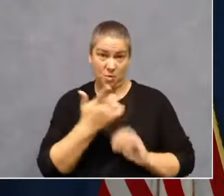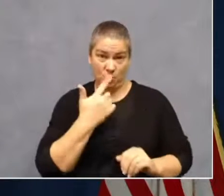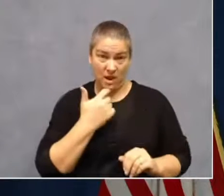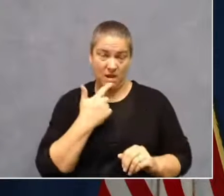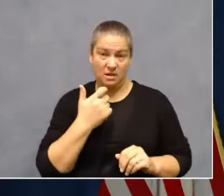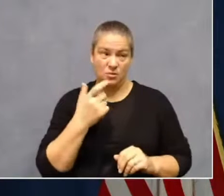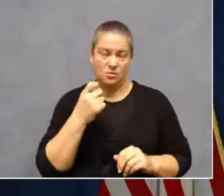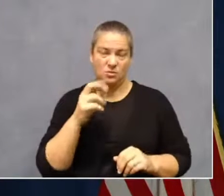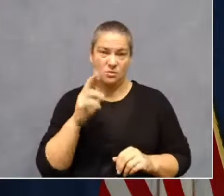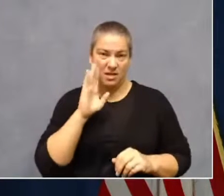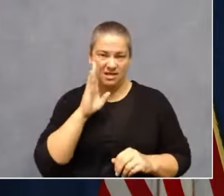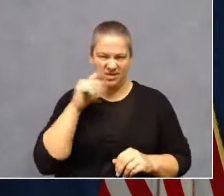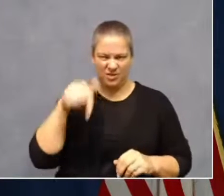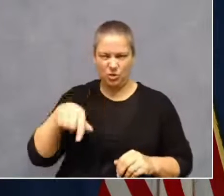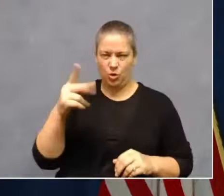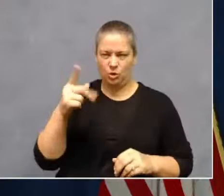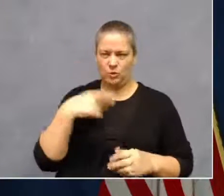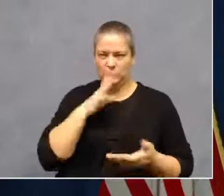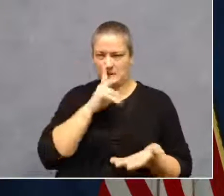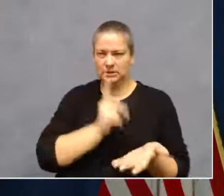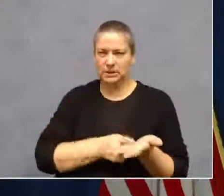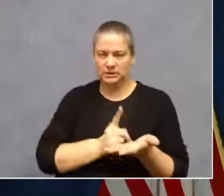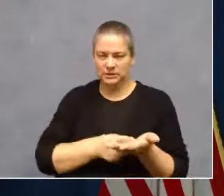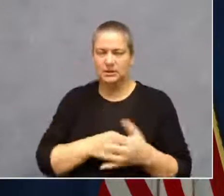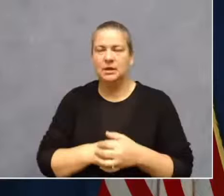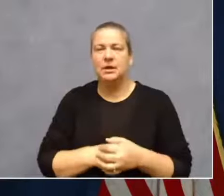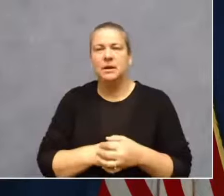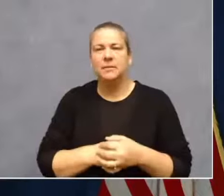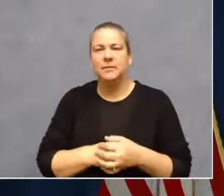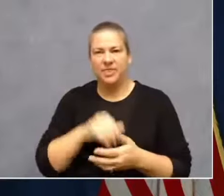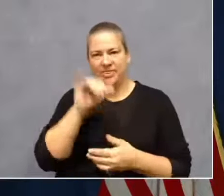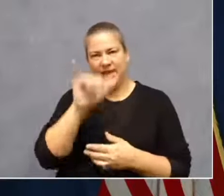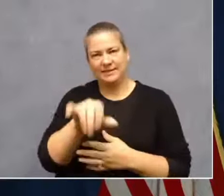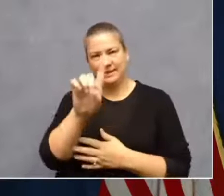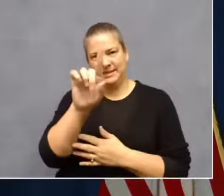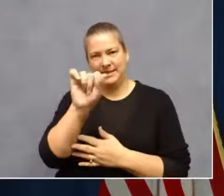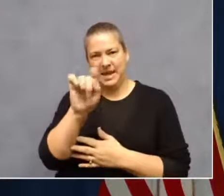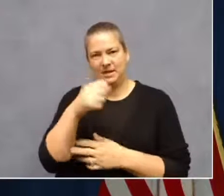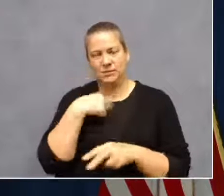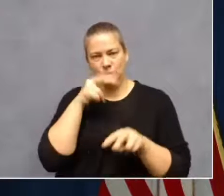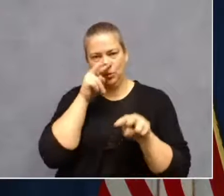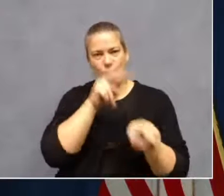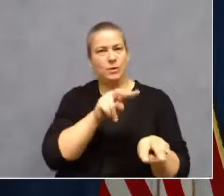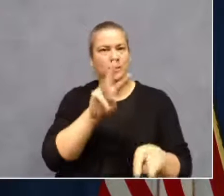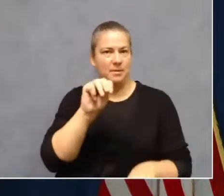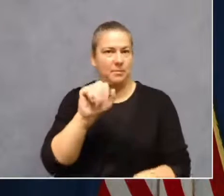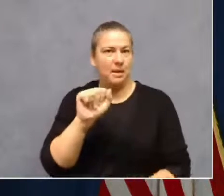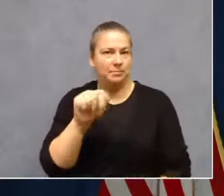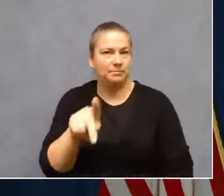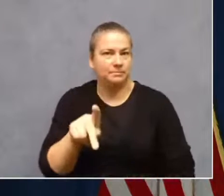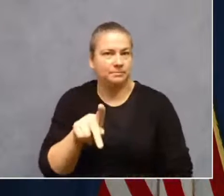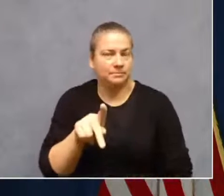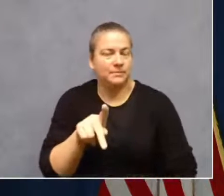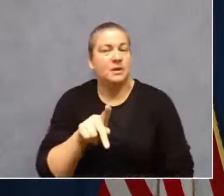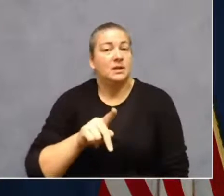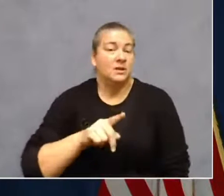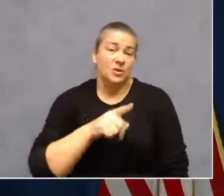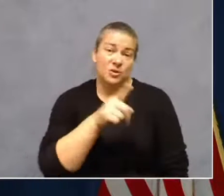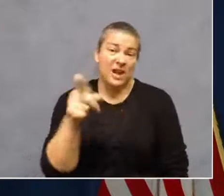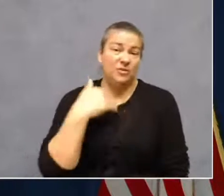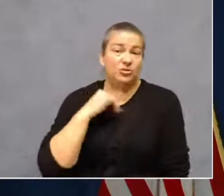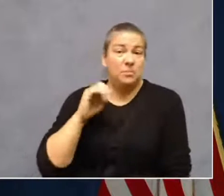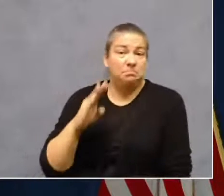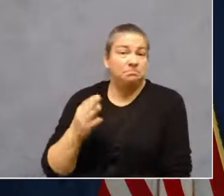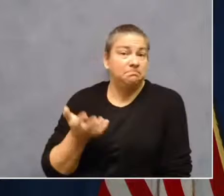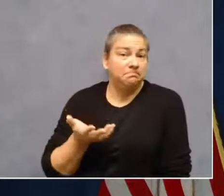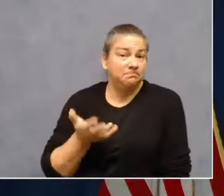this Thursday as the date that we look at that map, then you got a job to do, just like I